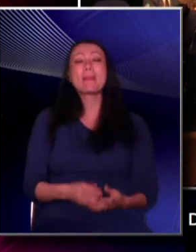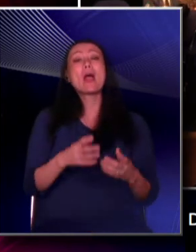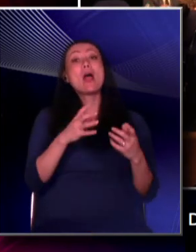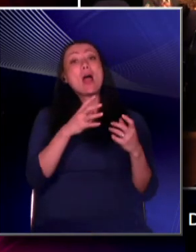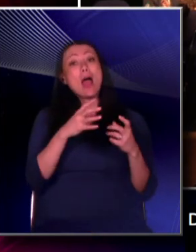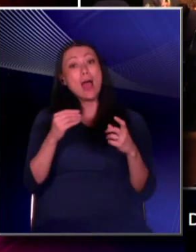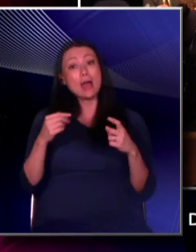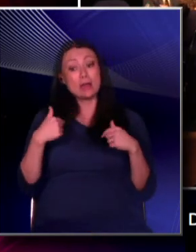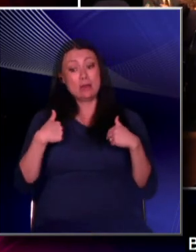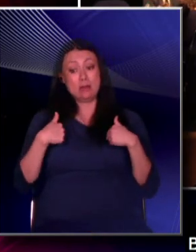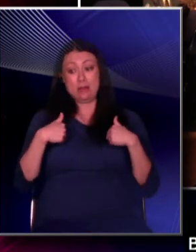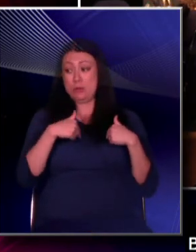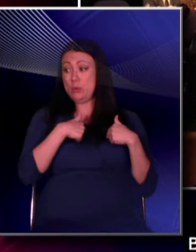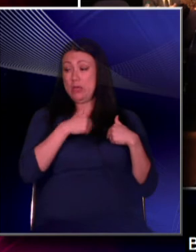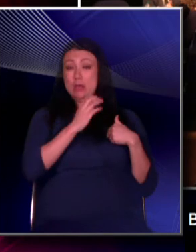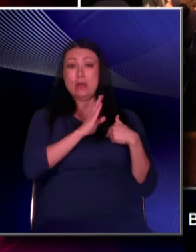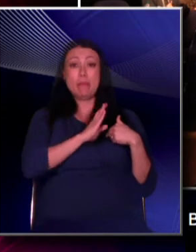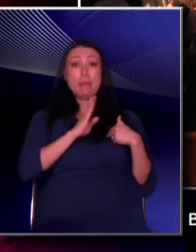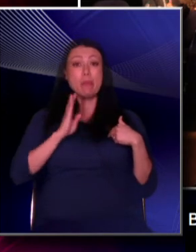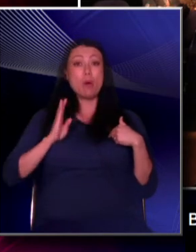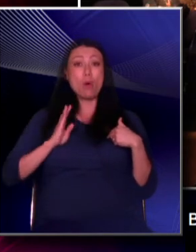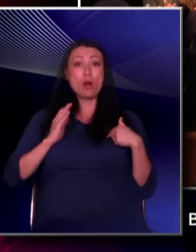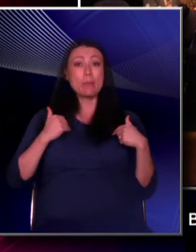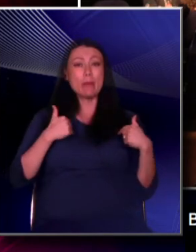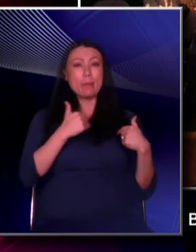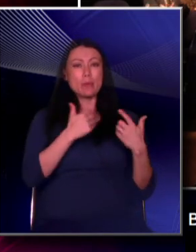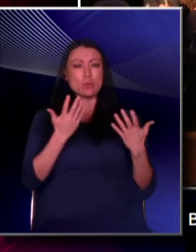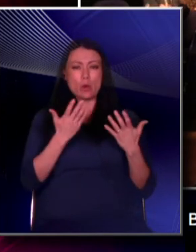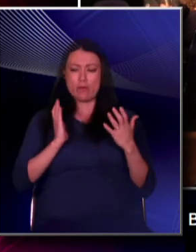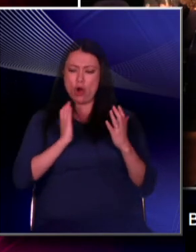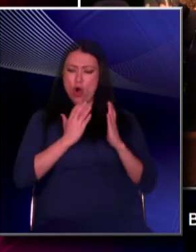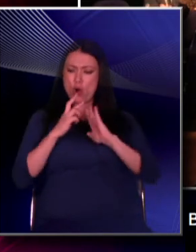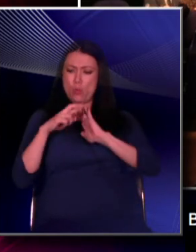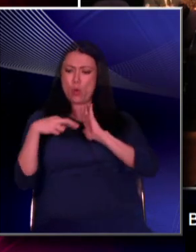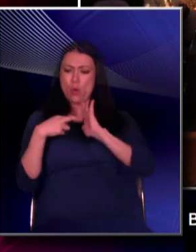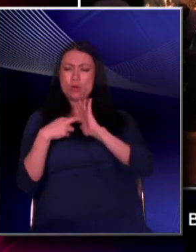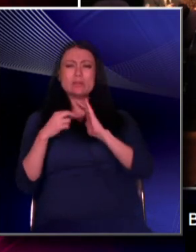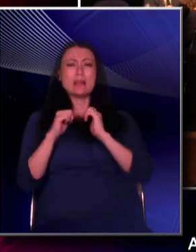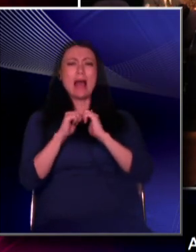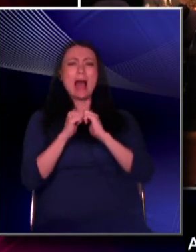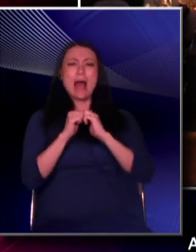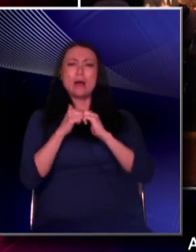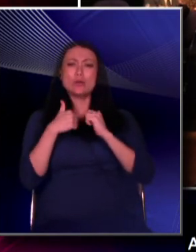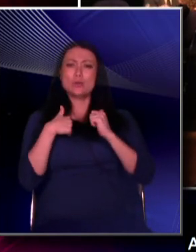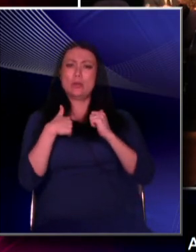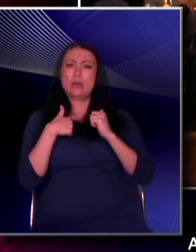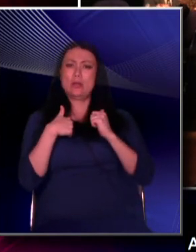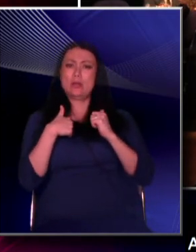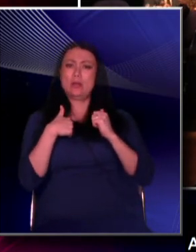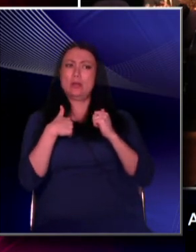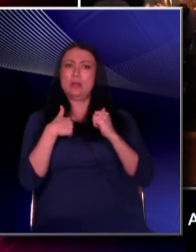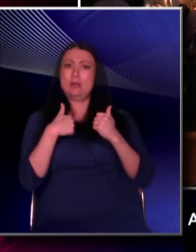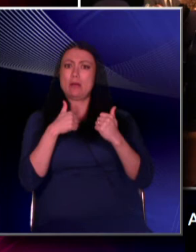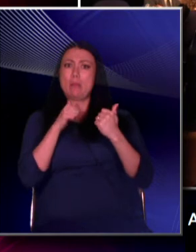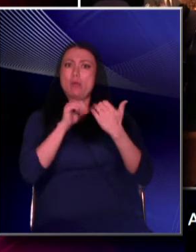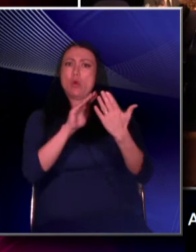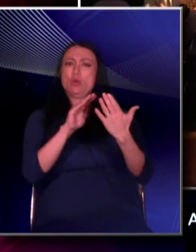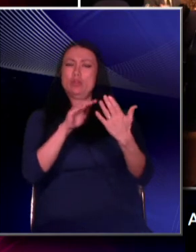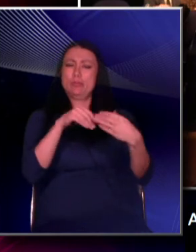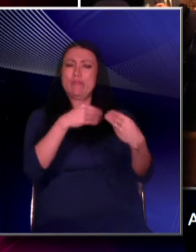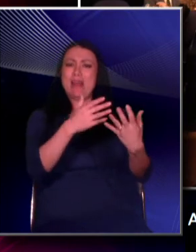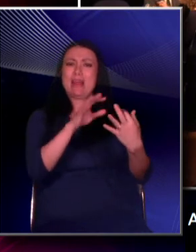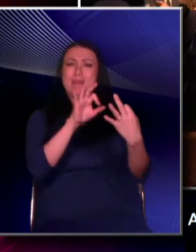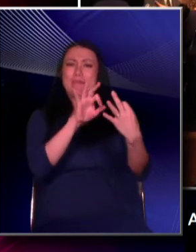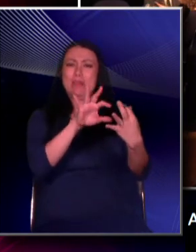And as board members, what are our roles and how do we approach this in giving feedback to ASDB